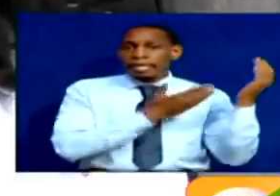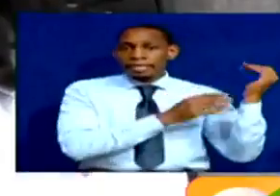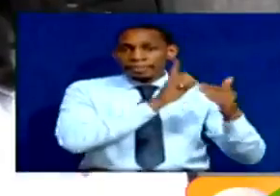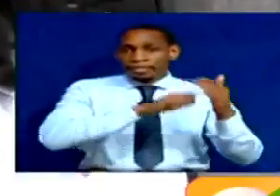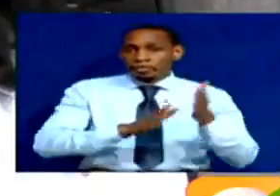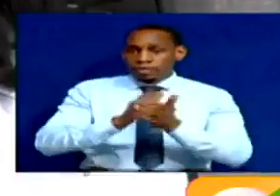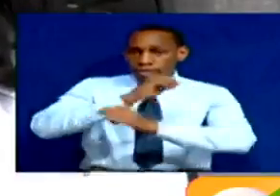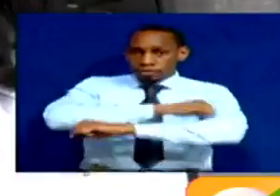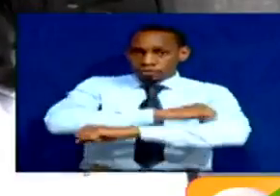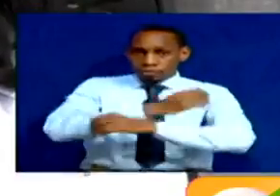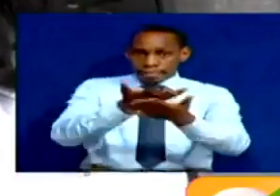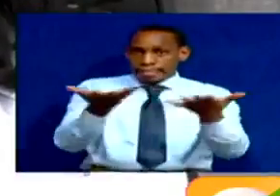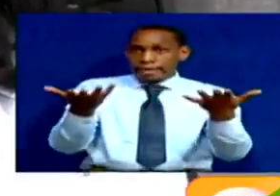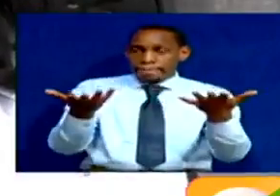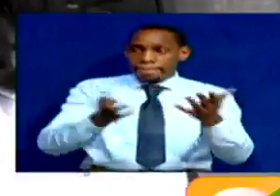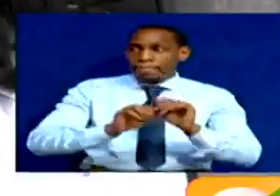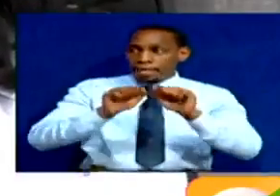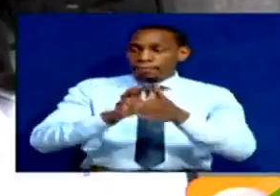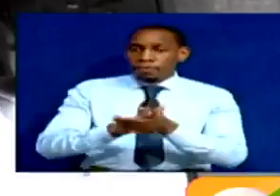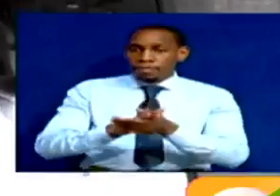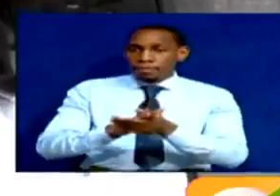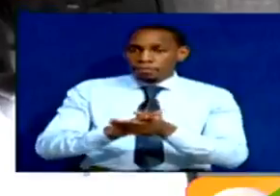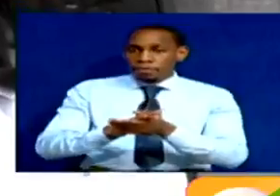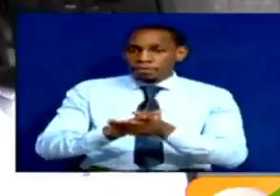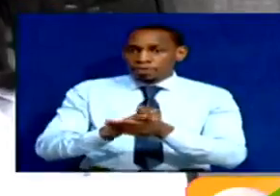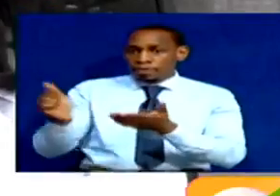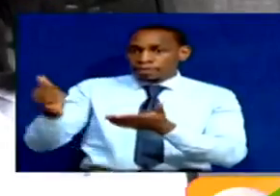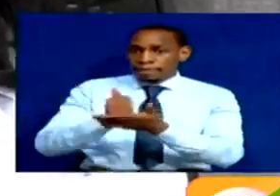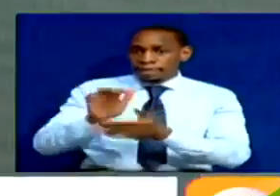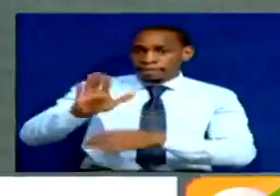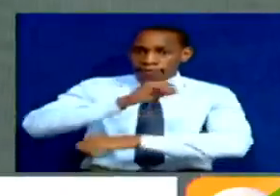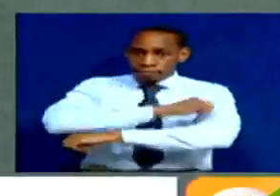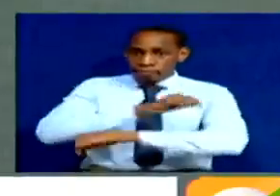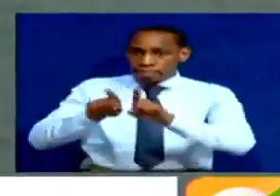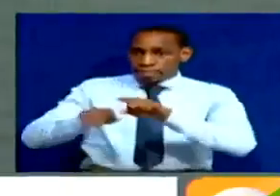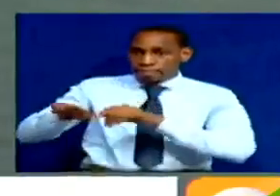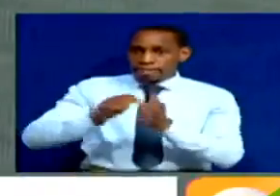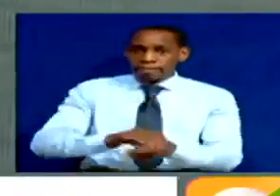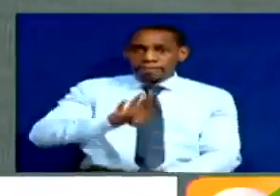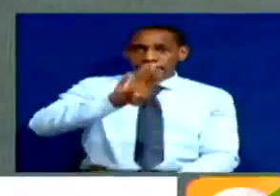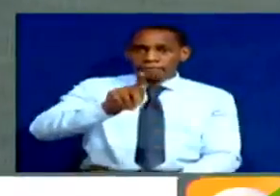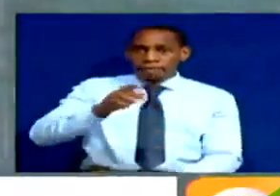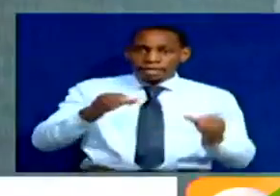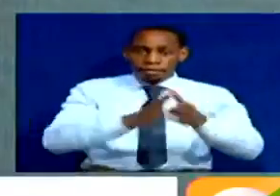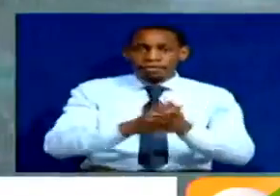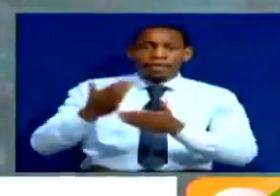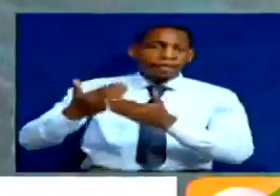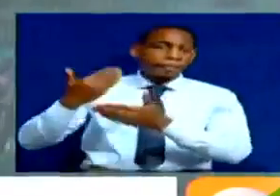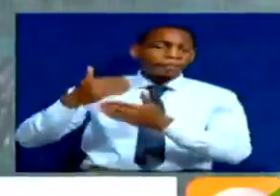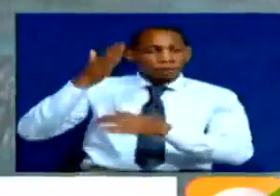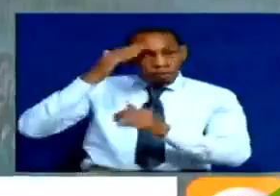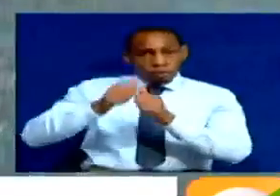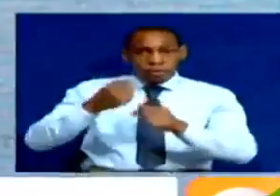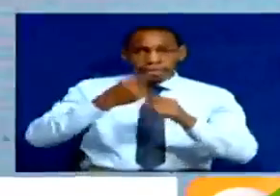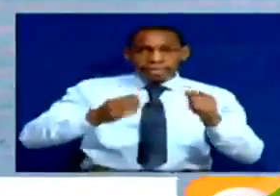expected that these schools will also be able to adopt 5 other schools from their locality. 4K clubs were popular in the 80s